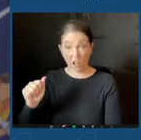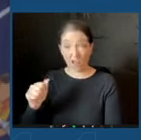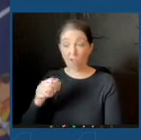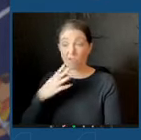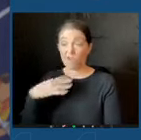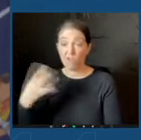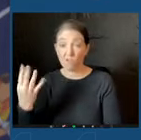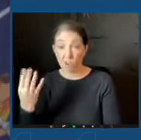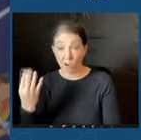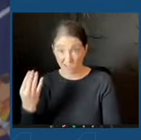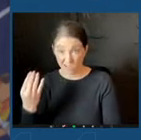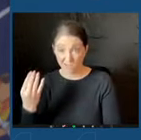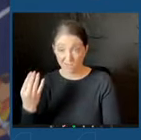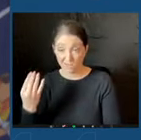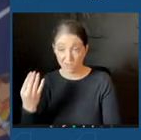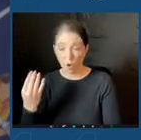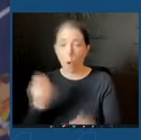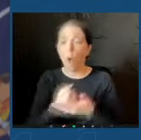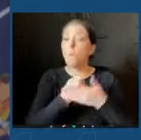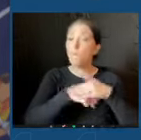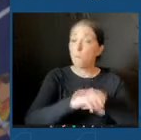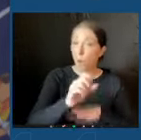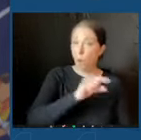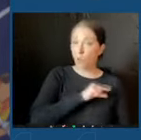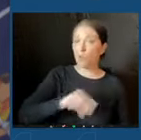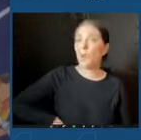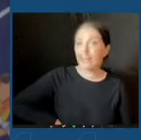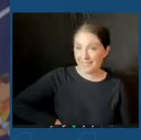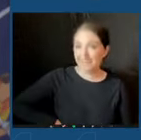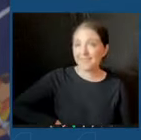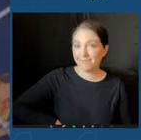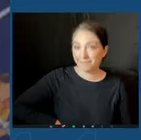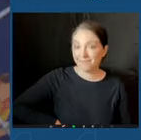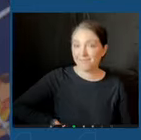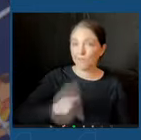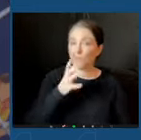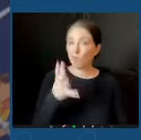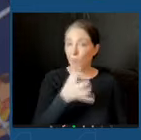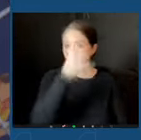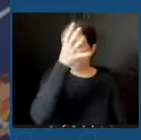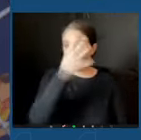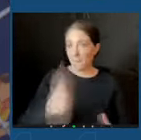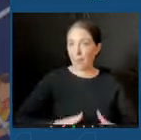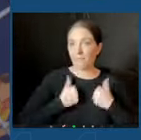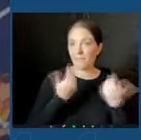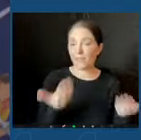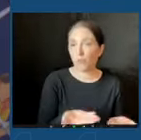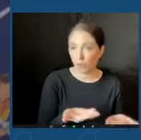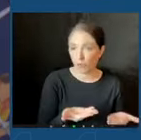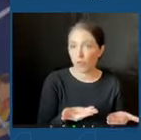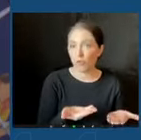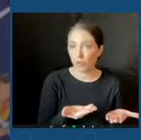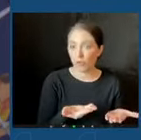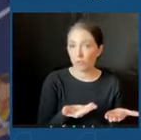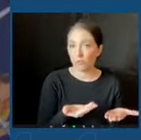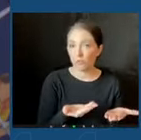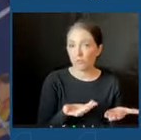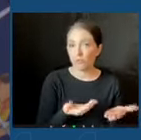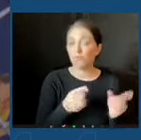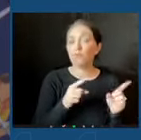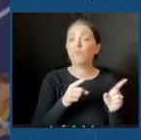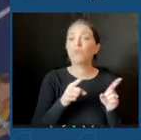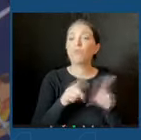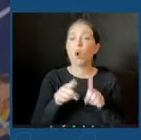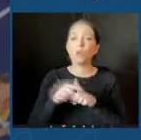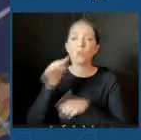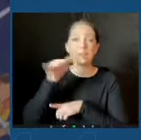Queens. She lived in Florida, but she lived from here. Her grandparents live here. And also in the audience, as we were doing this bill